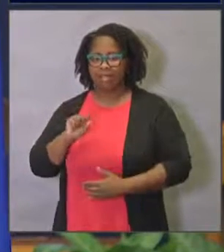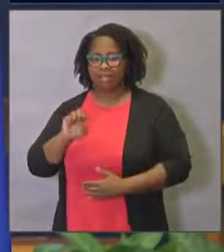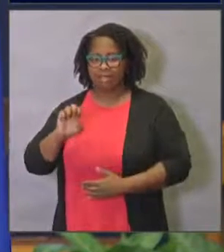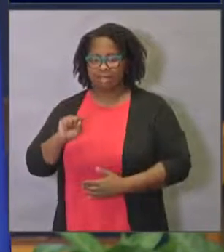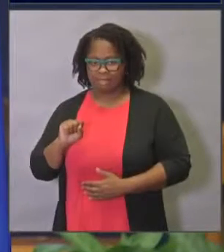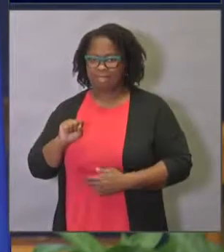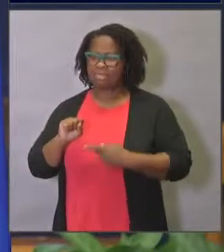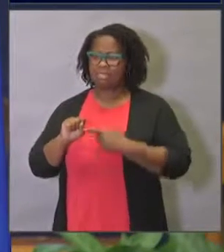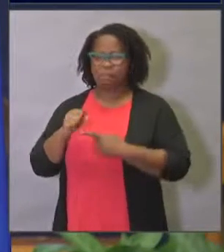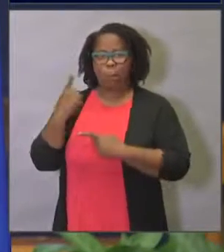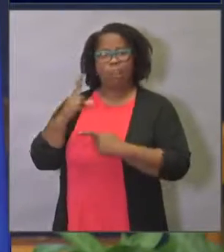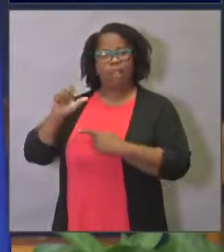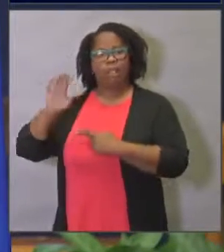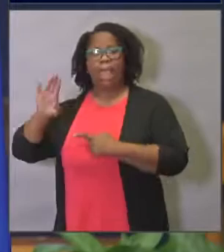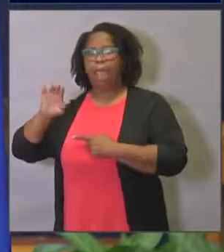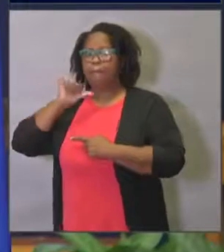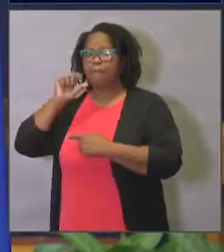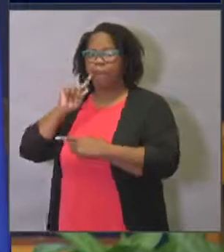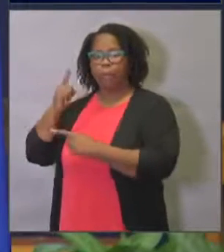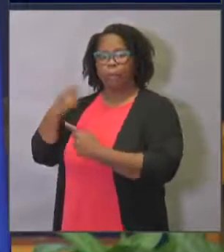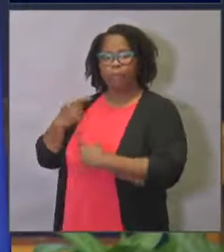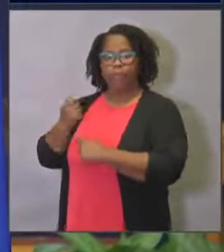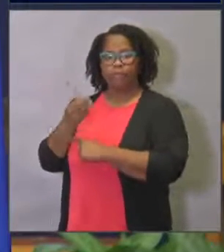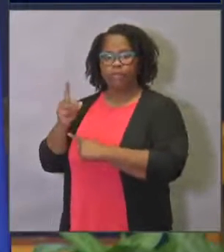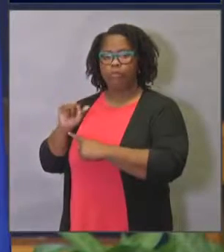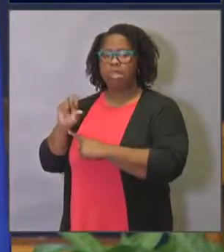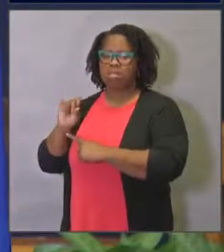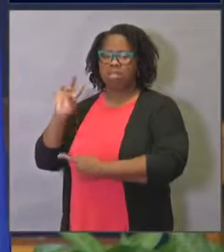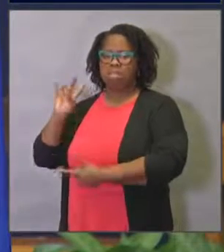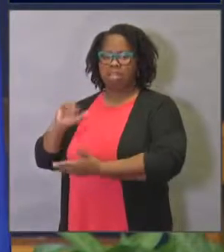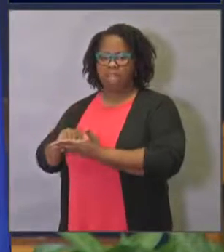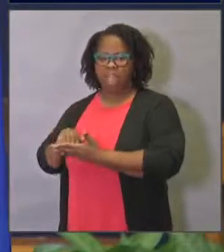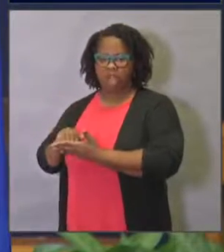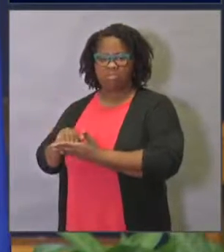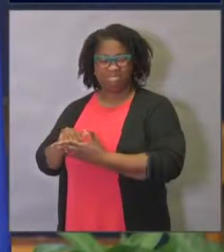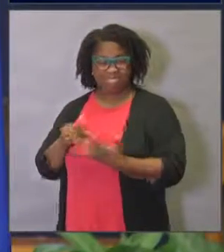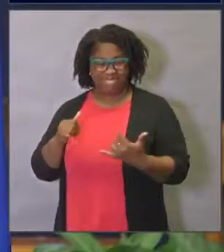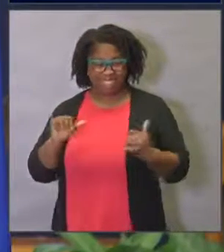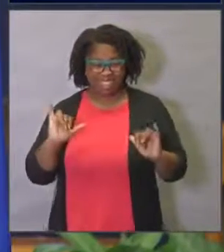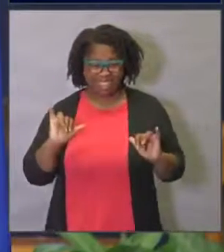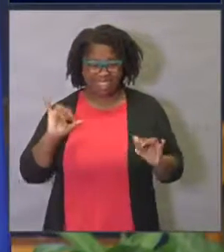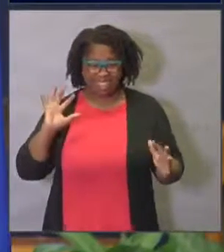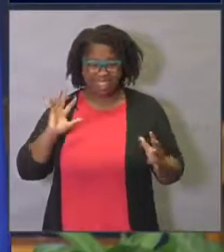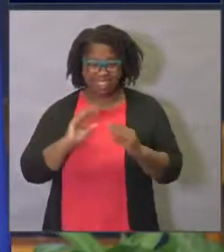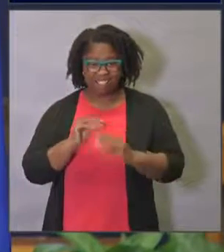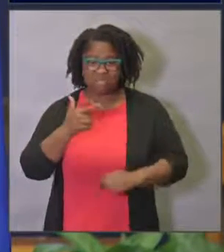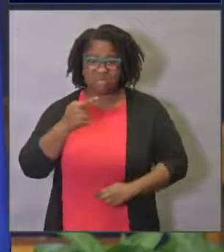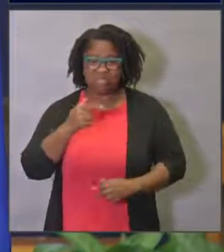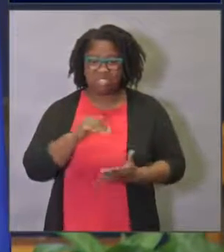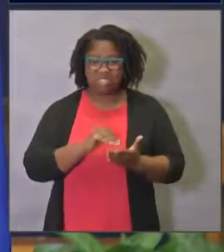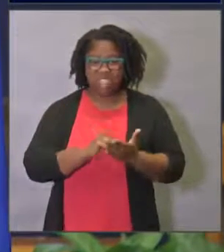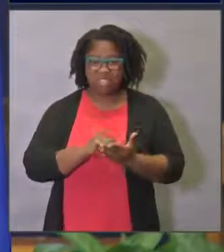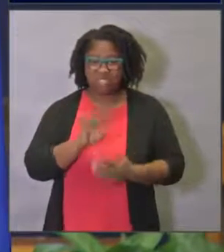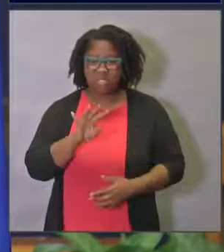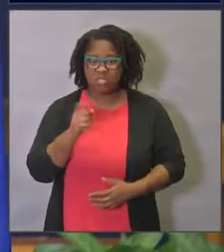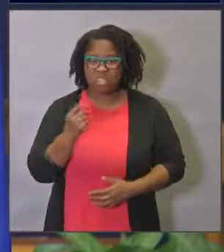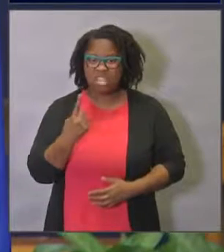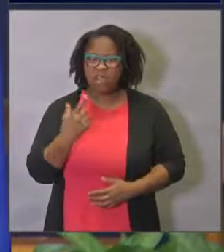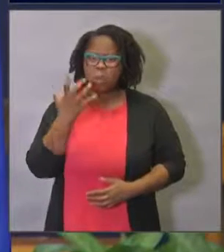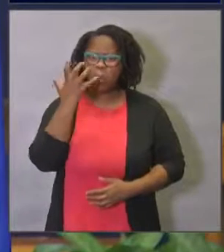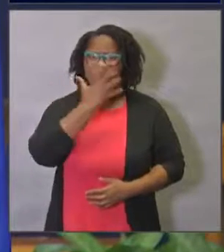us for a couple of days. These are, nonetheless, extraordinary numbers, and they